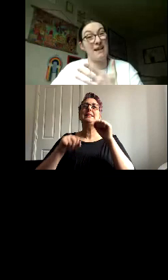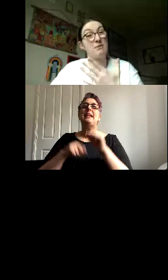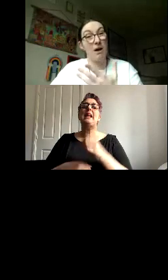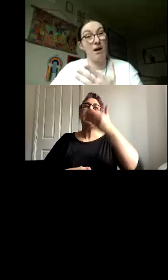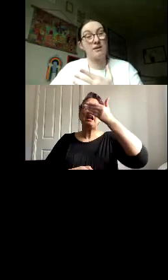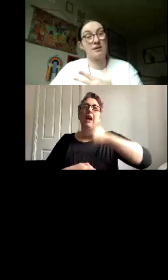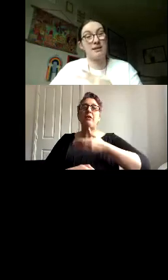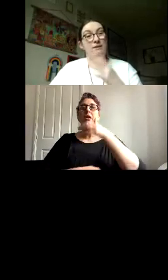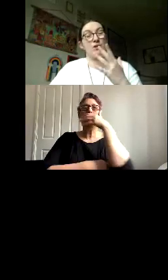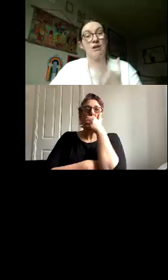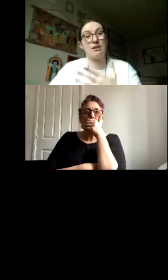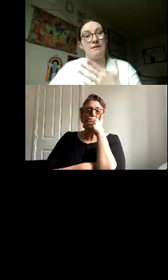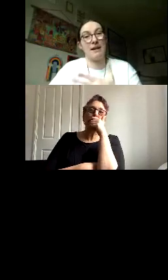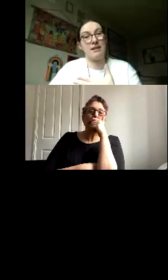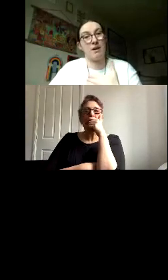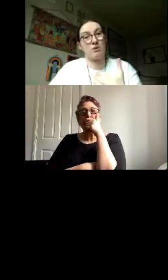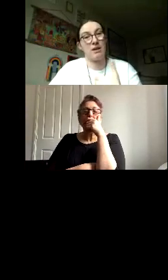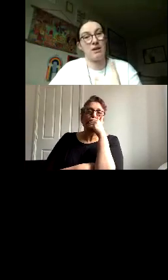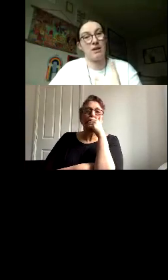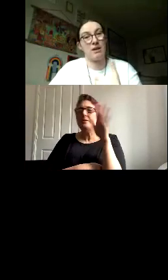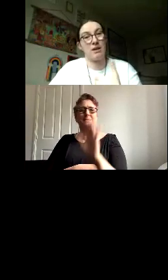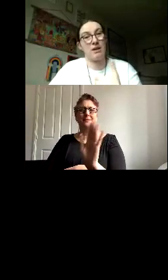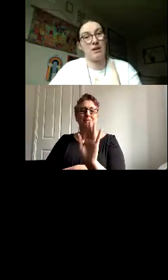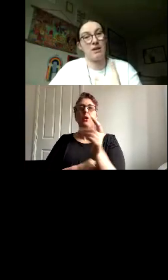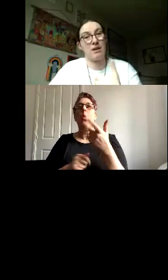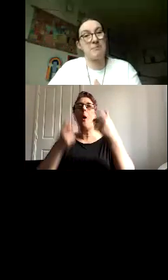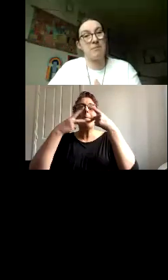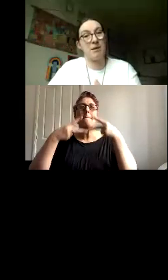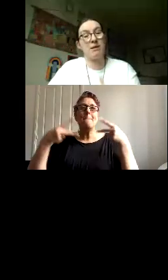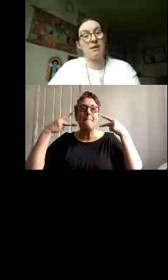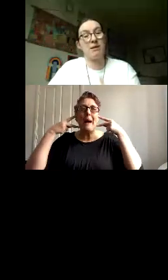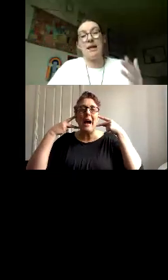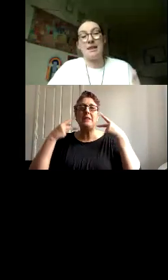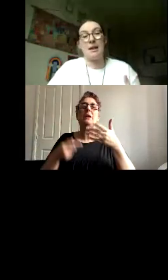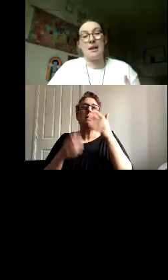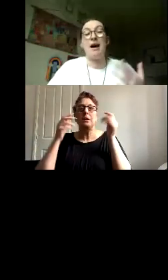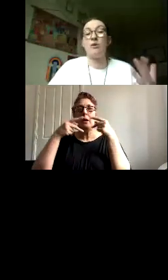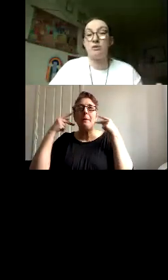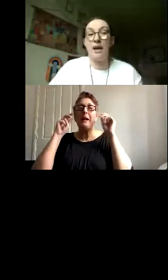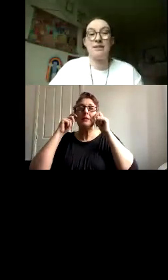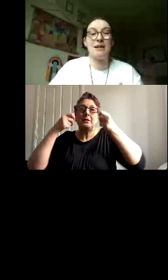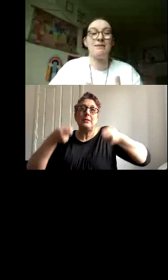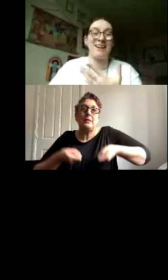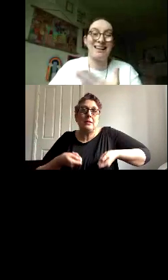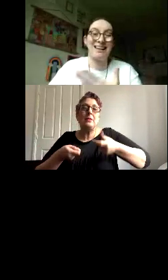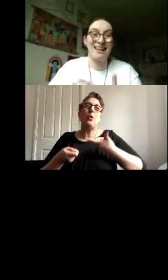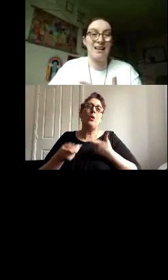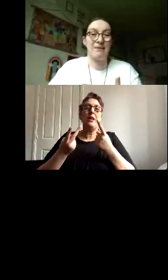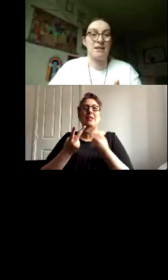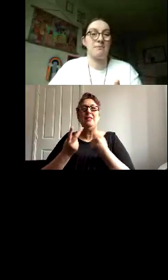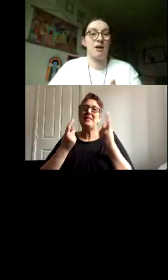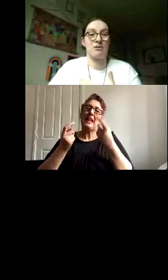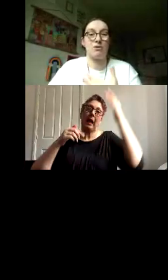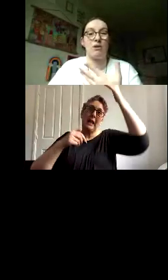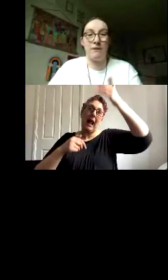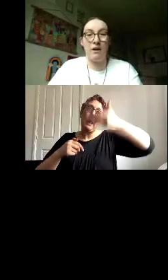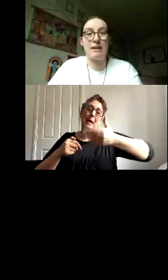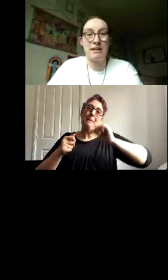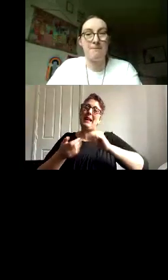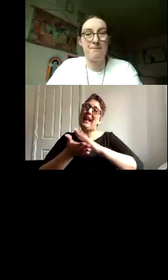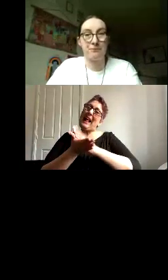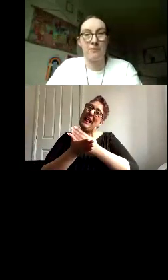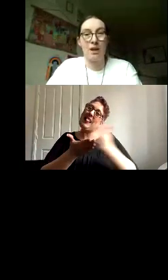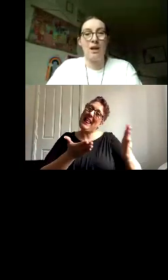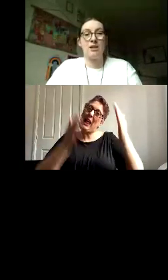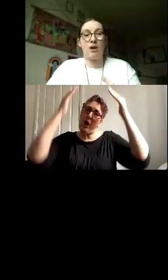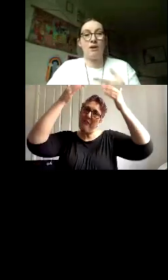like face masks. If you're using face masks when communicating with people, think about an alternative like a clear face mask or a